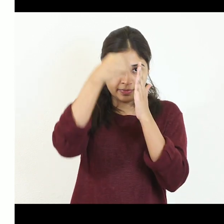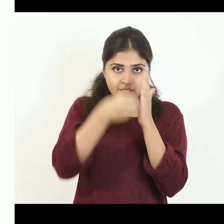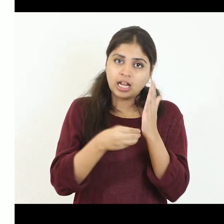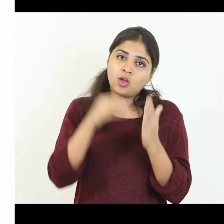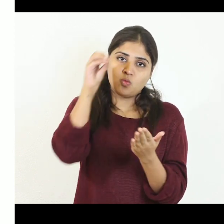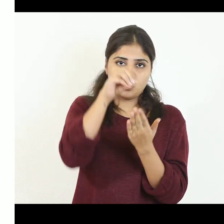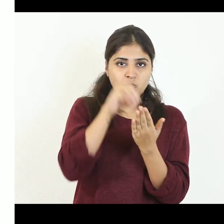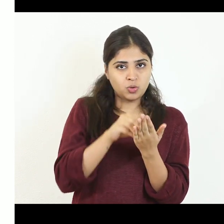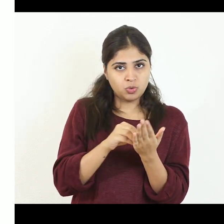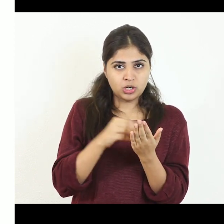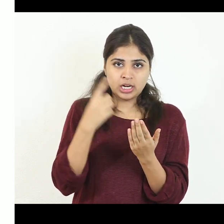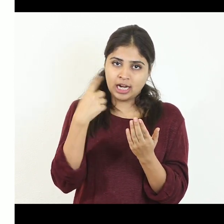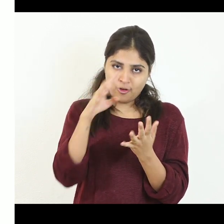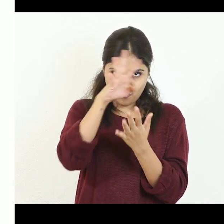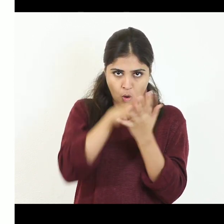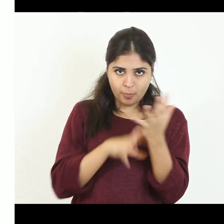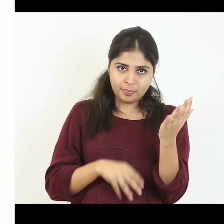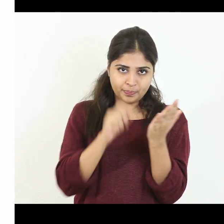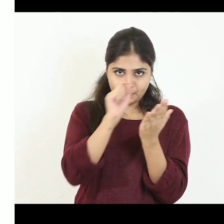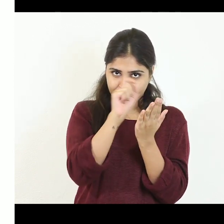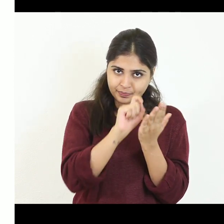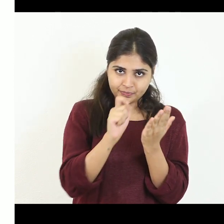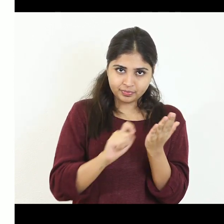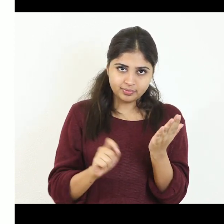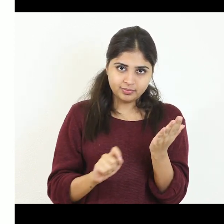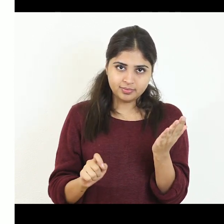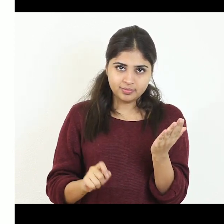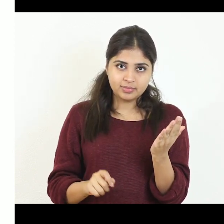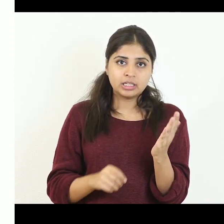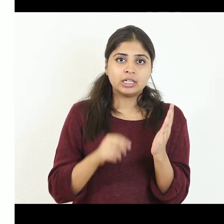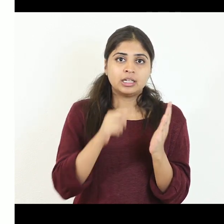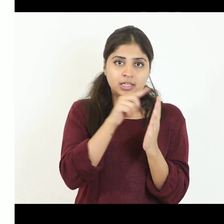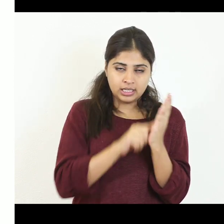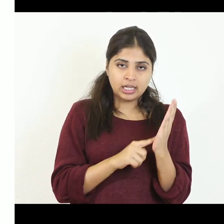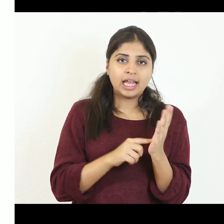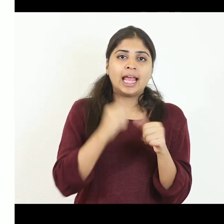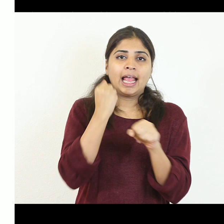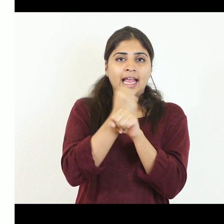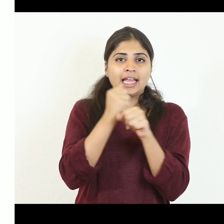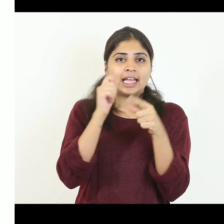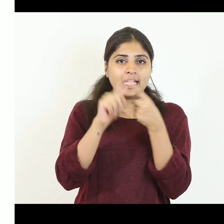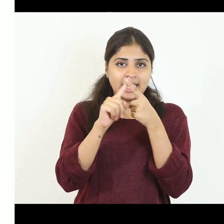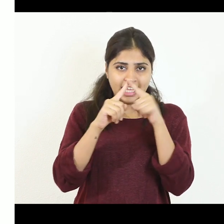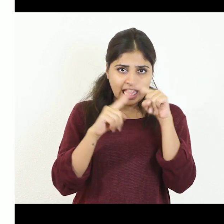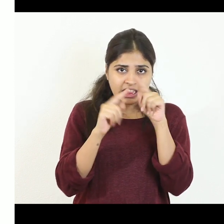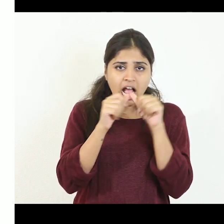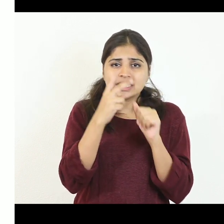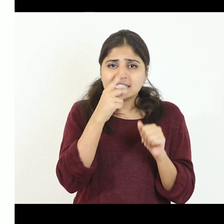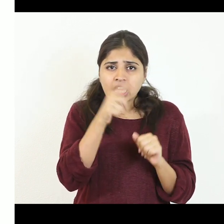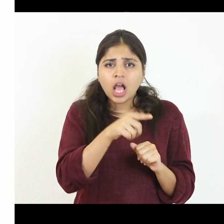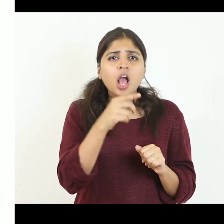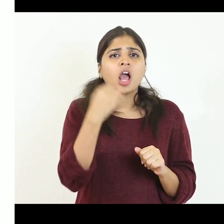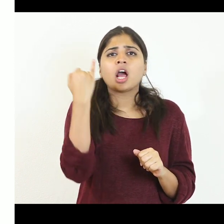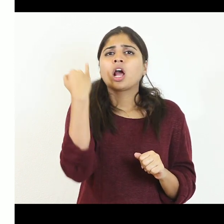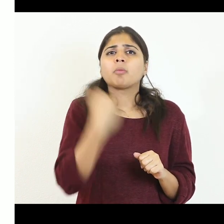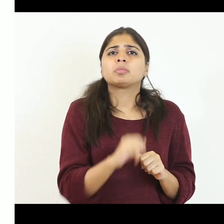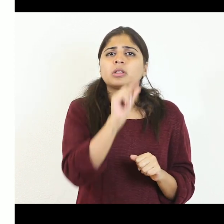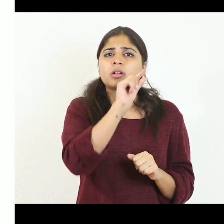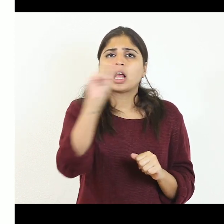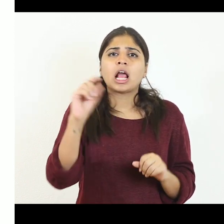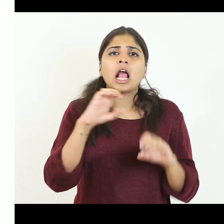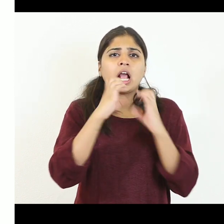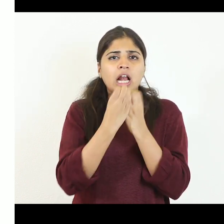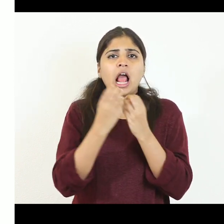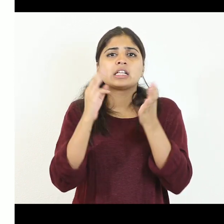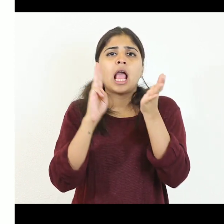are entered in a particular form. In this, the details of Geeta are not filled correctly. Her class entered